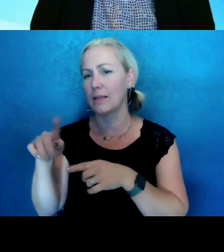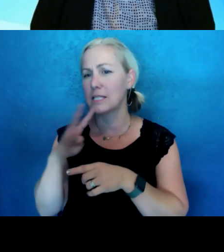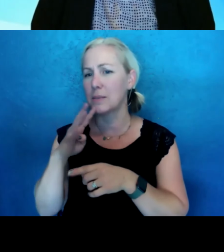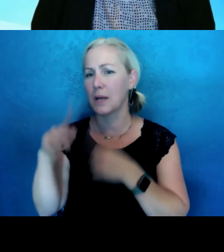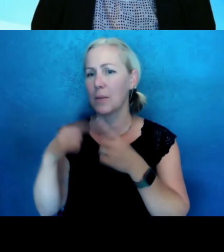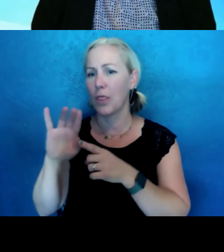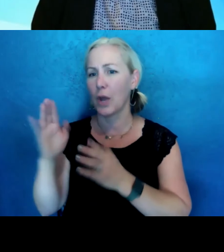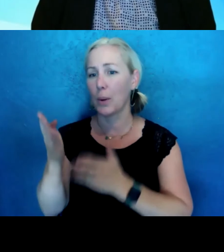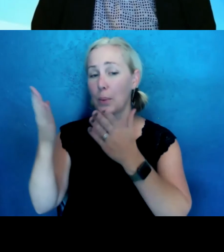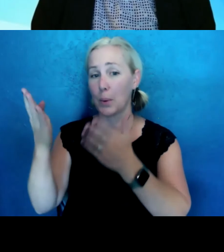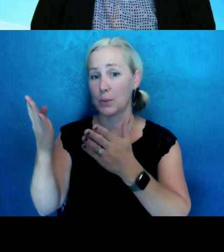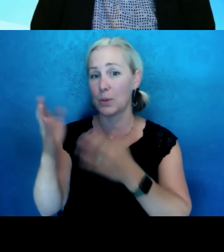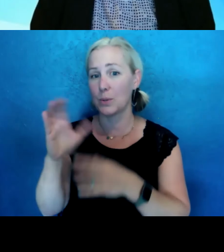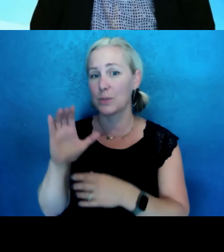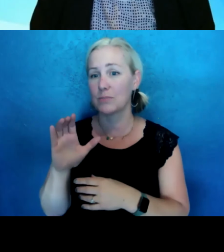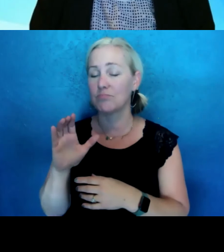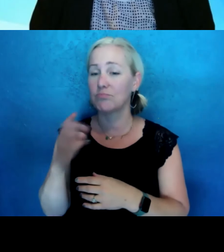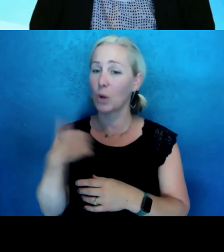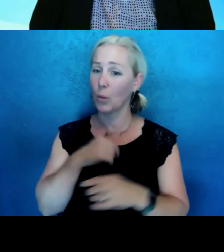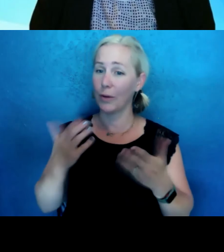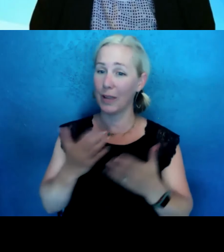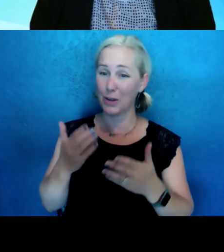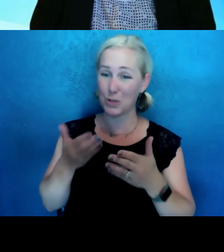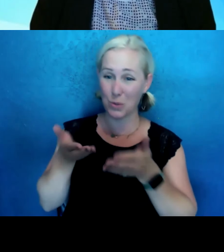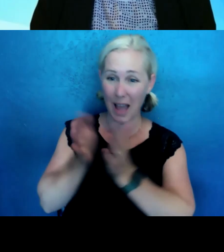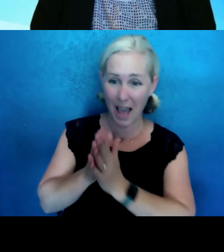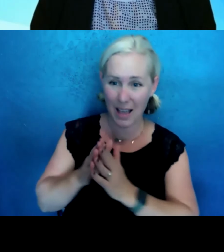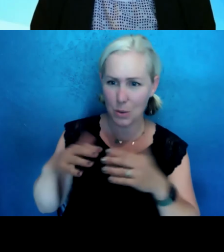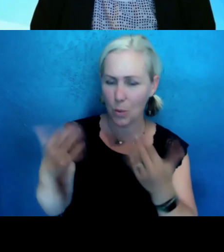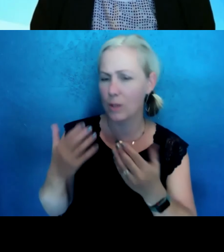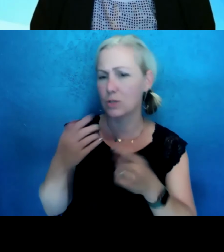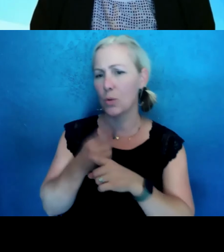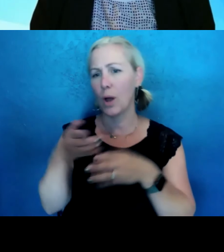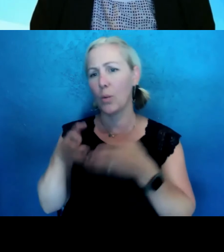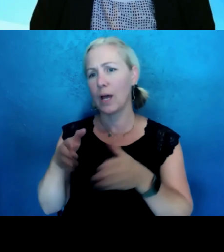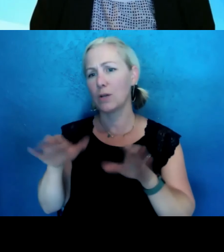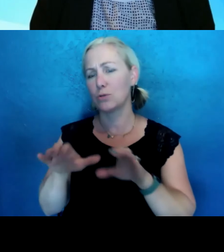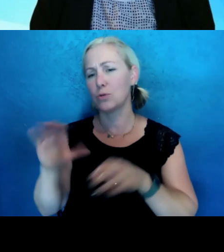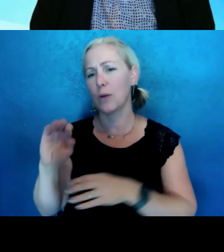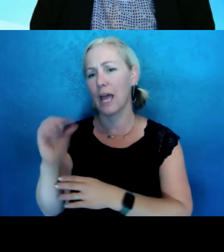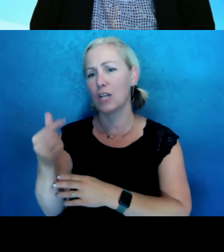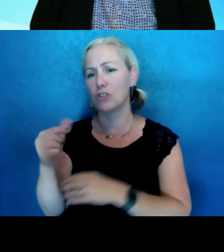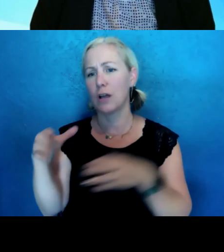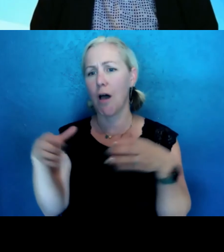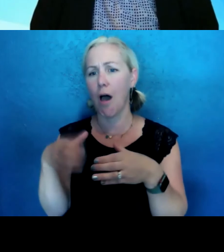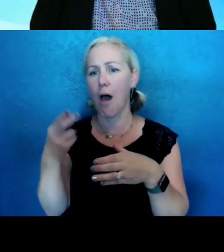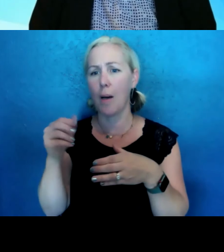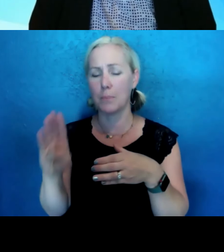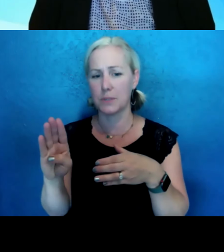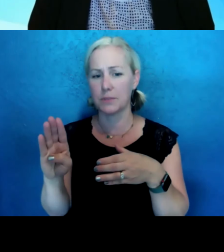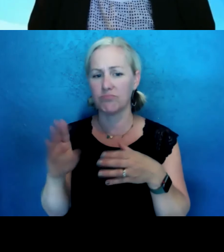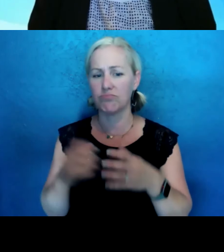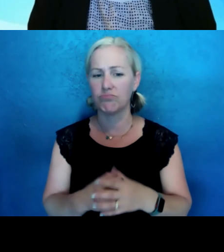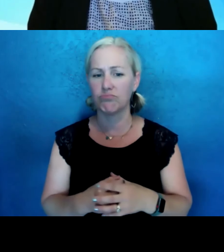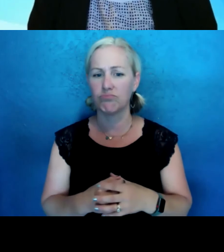And Will, again, what we're here to do is ask the question, what is the right way to do aging hubs? And as I said,